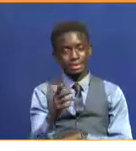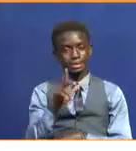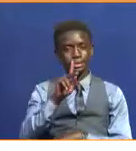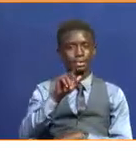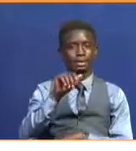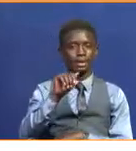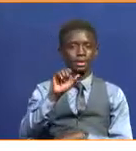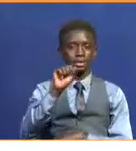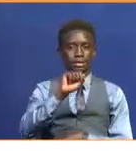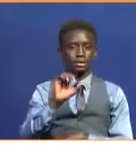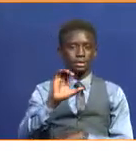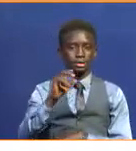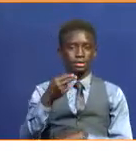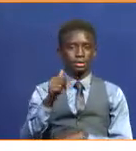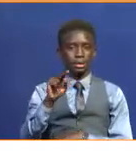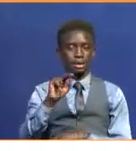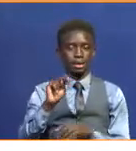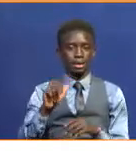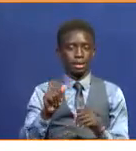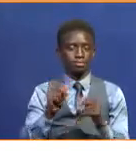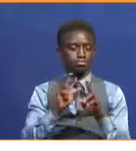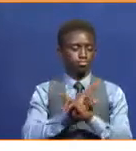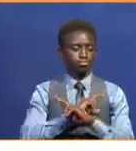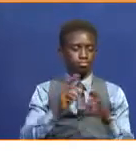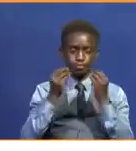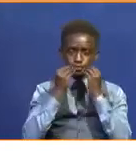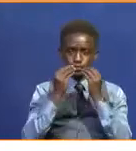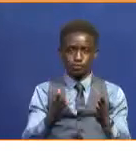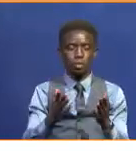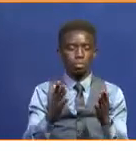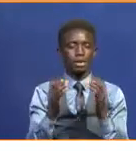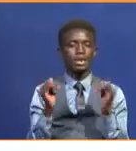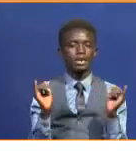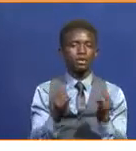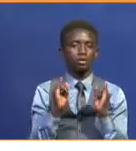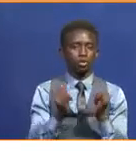Kasichana Masha is ready to update you with the latest news and also on Kurunzi Machinery.